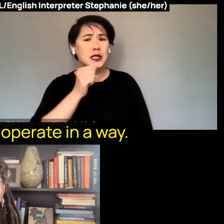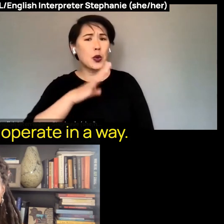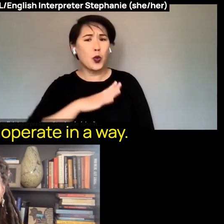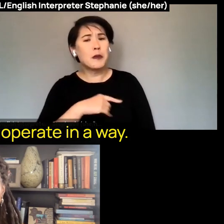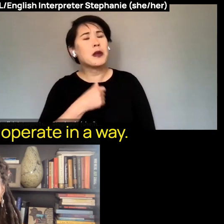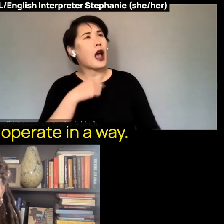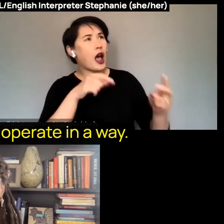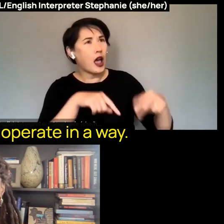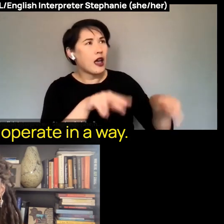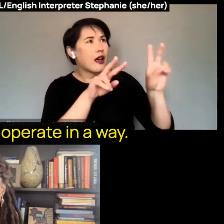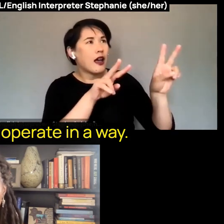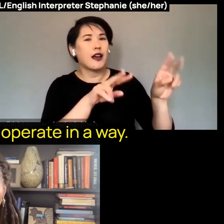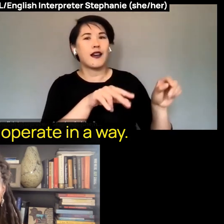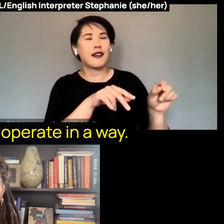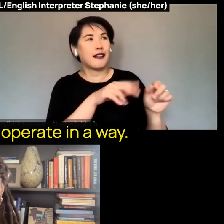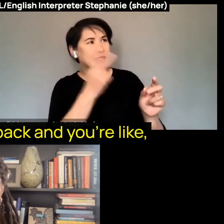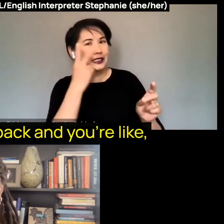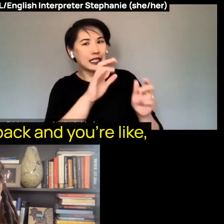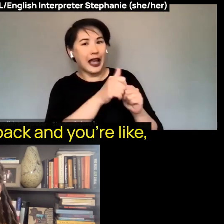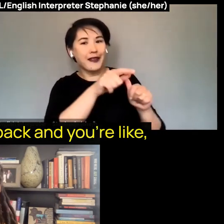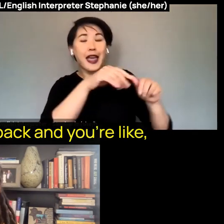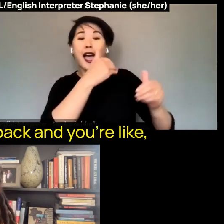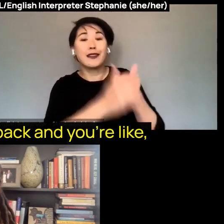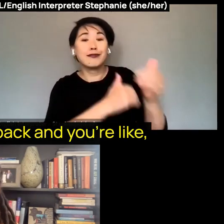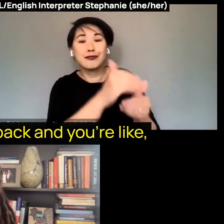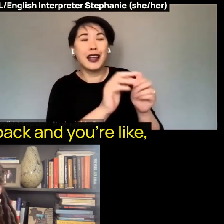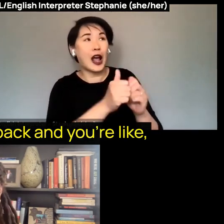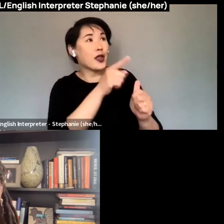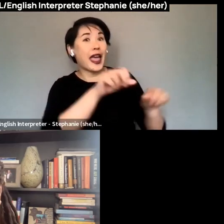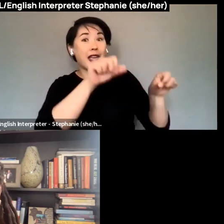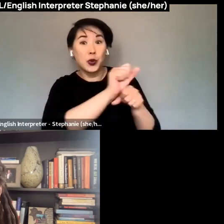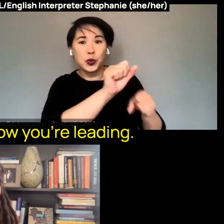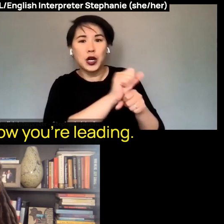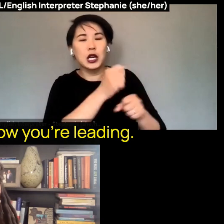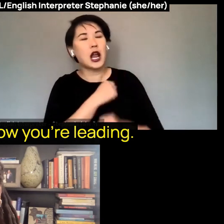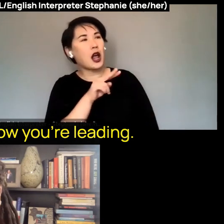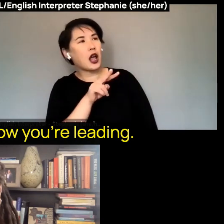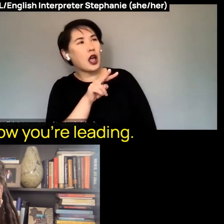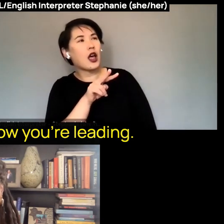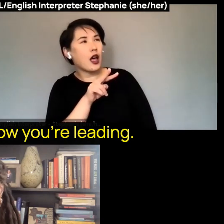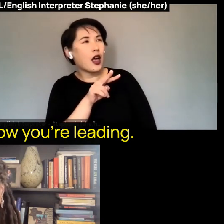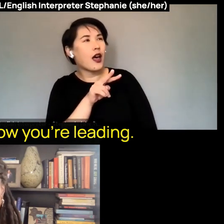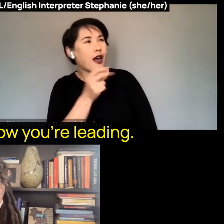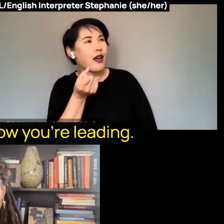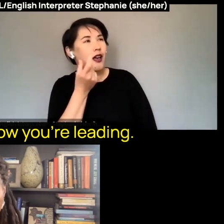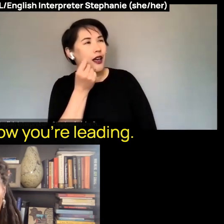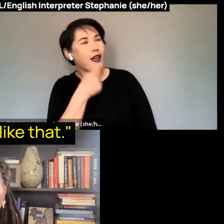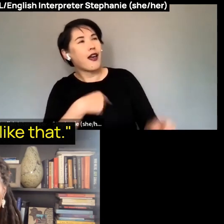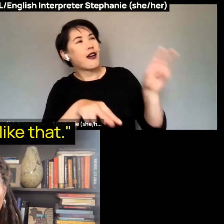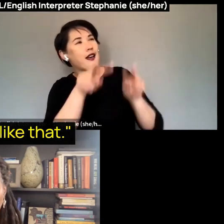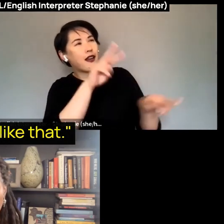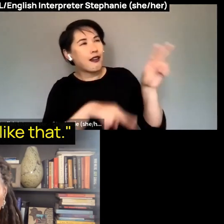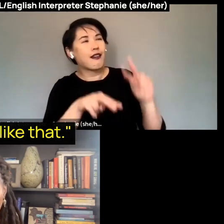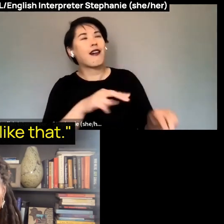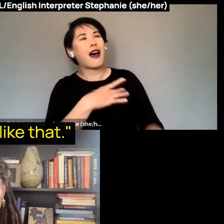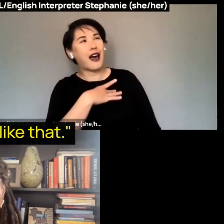admire, operate in a way, and you just sort of sit back and you're like, I see you. Like, I see how you're leading. I